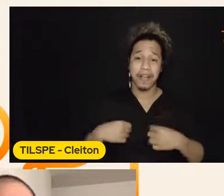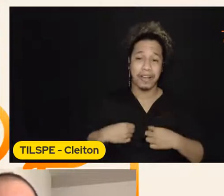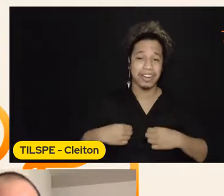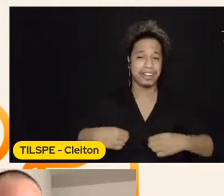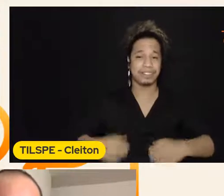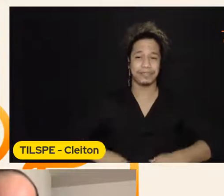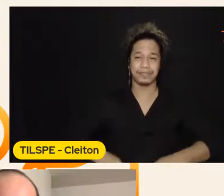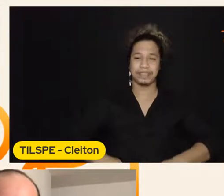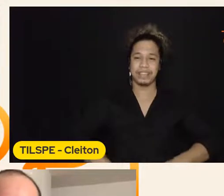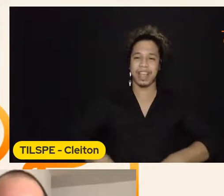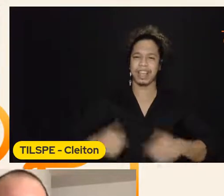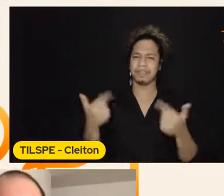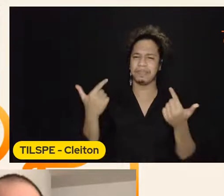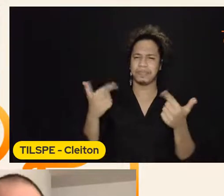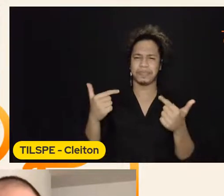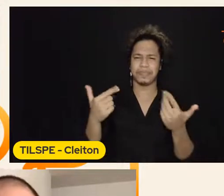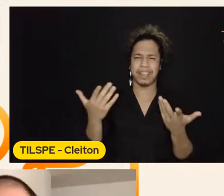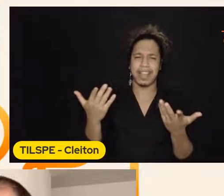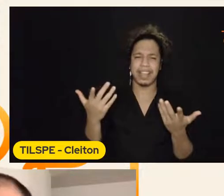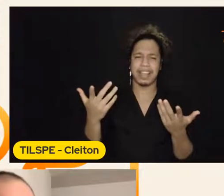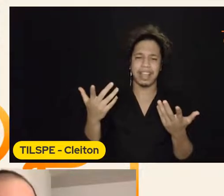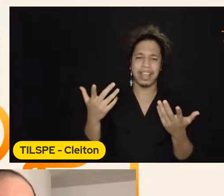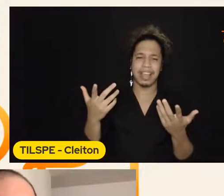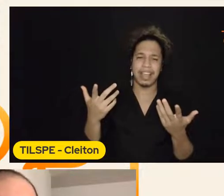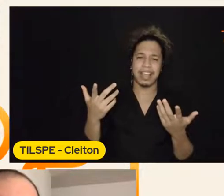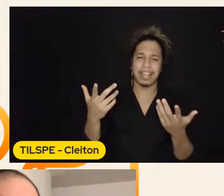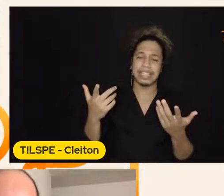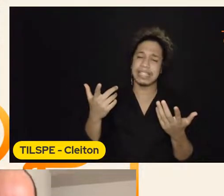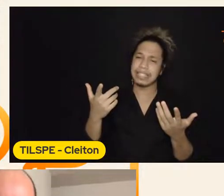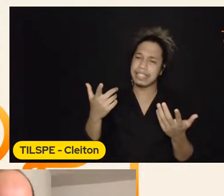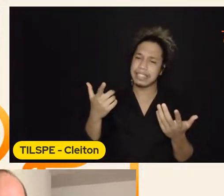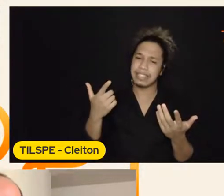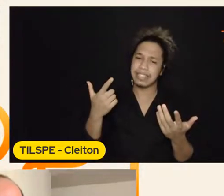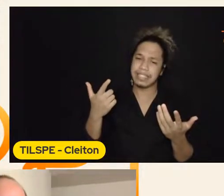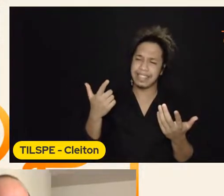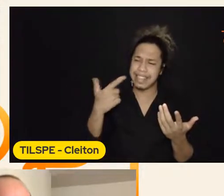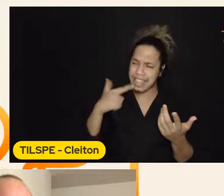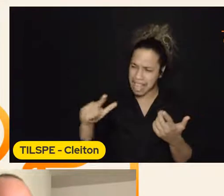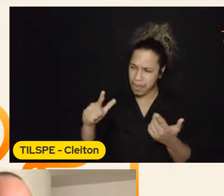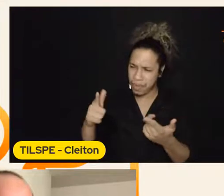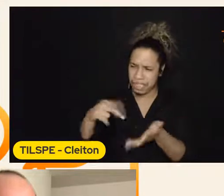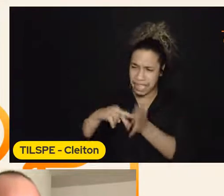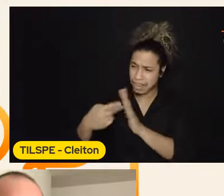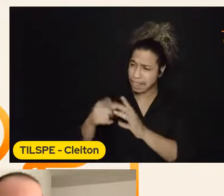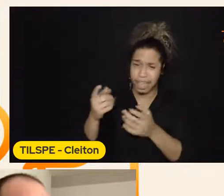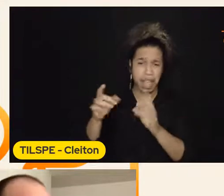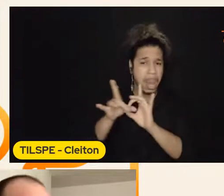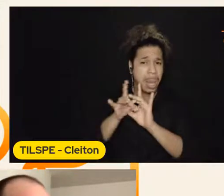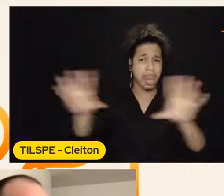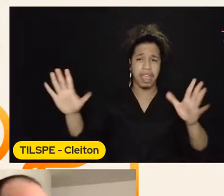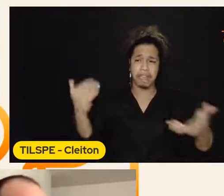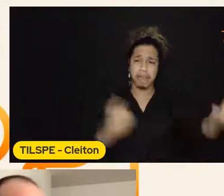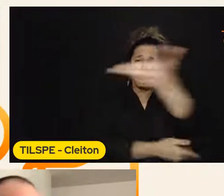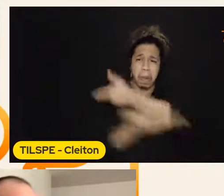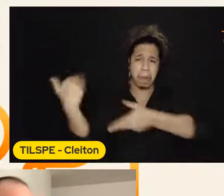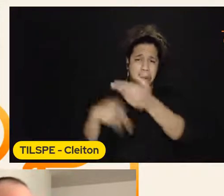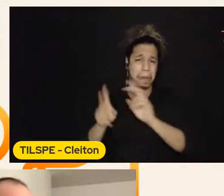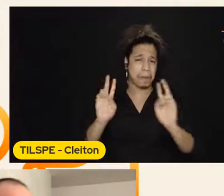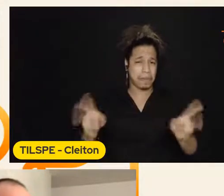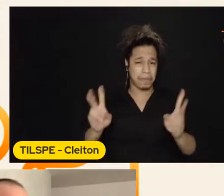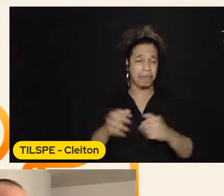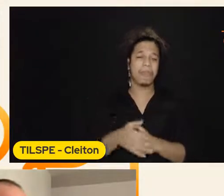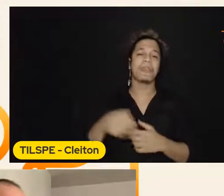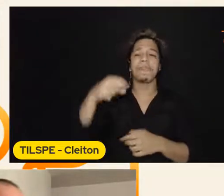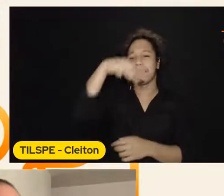is no such thing. Just like we talked, is there language? Is there distance? So that's it. So Mariana is